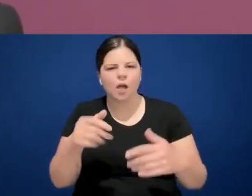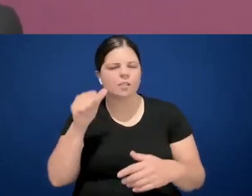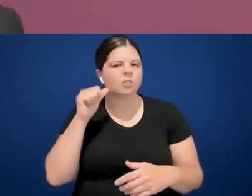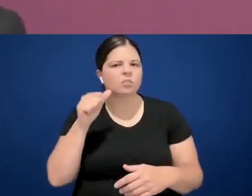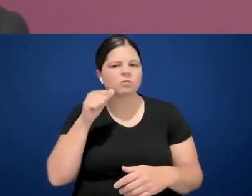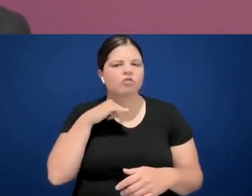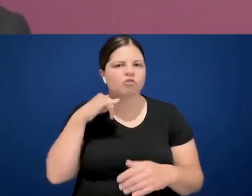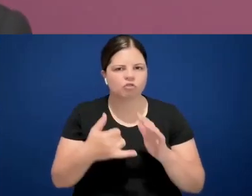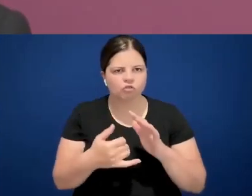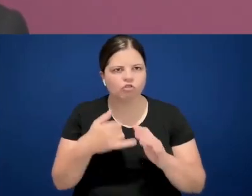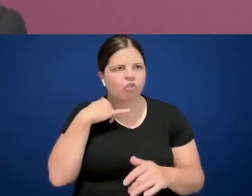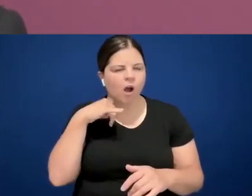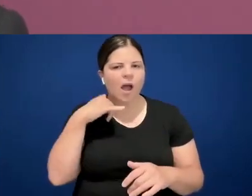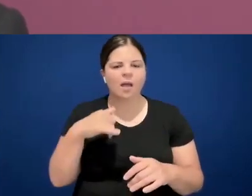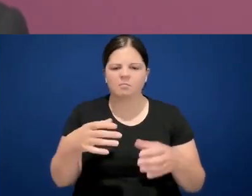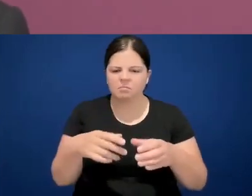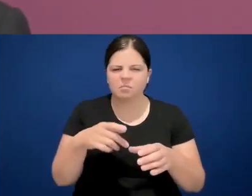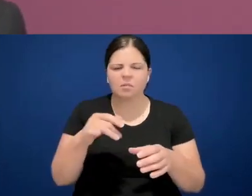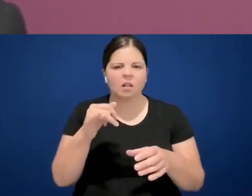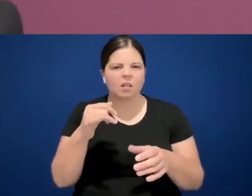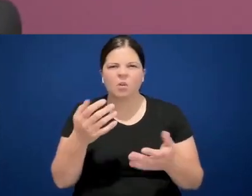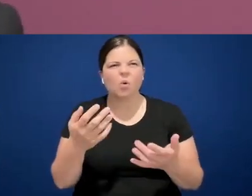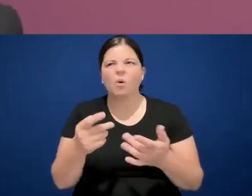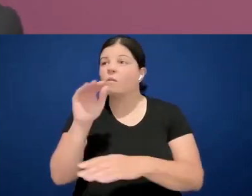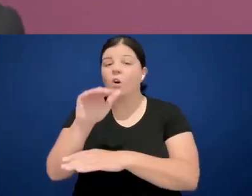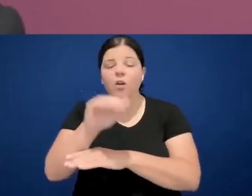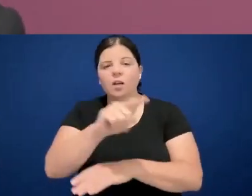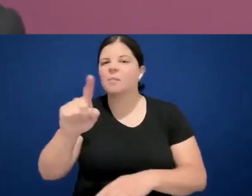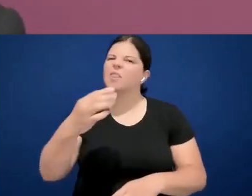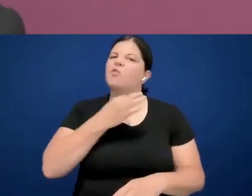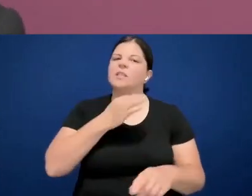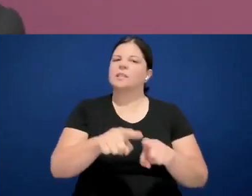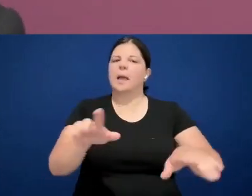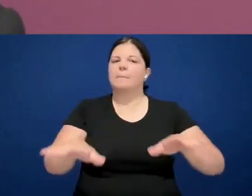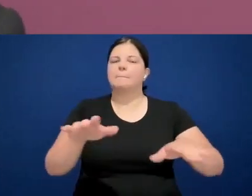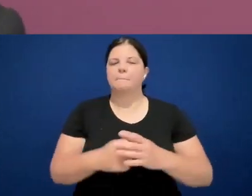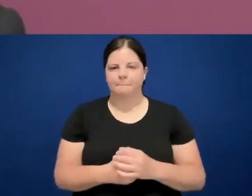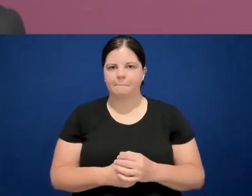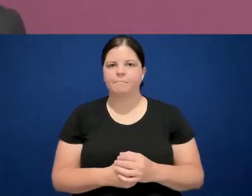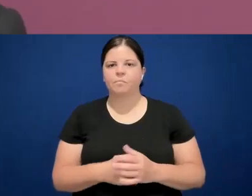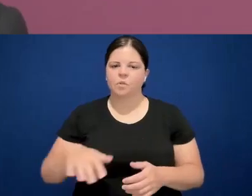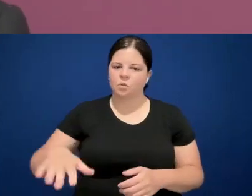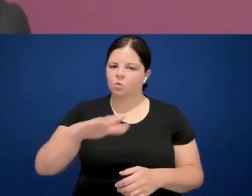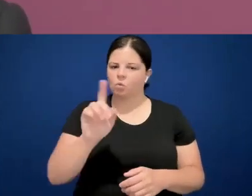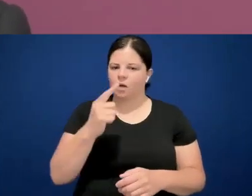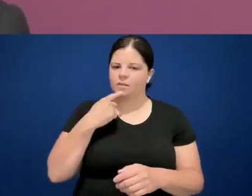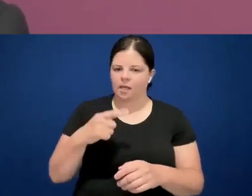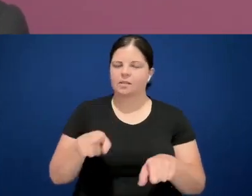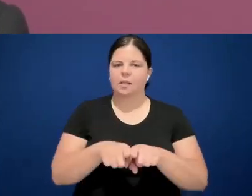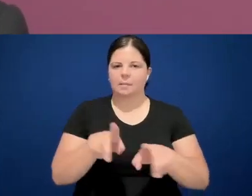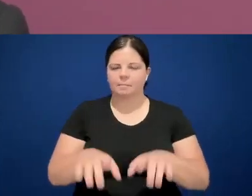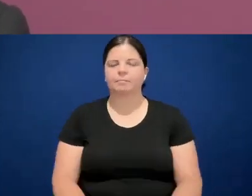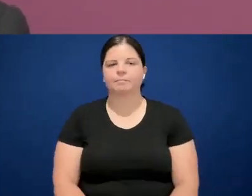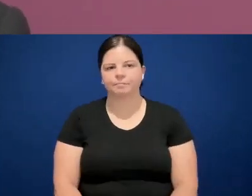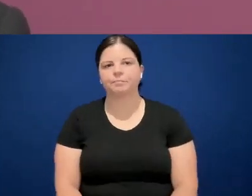from foreign actors, but the risk is the same. So the risk presents the same with all the activities that I've spoken about. So what